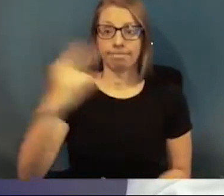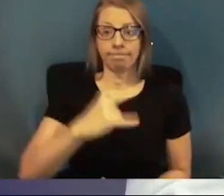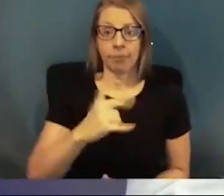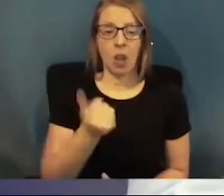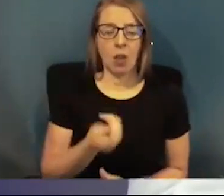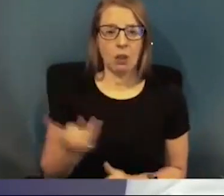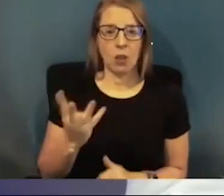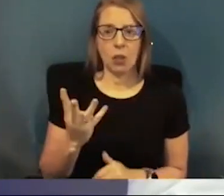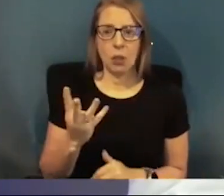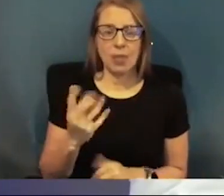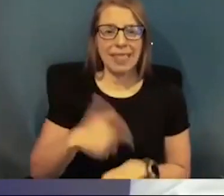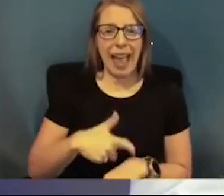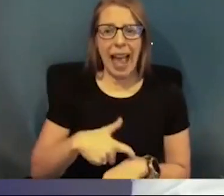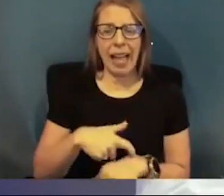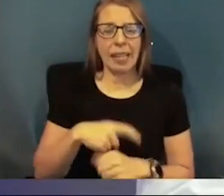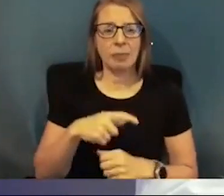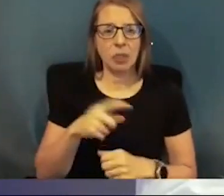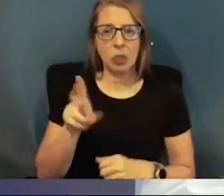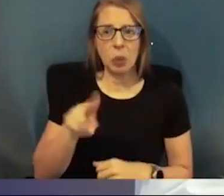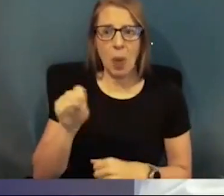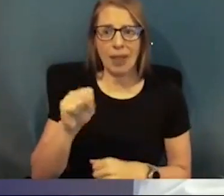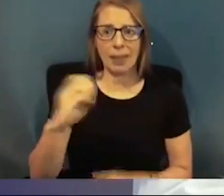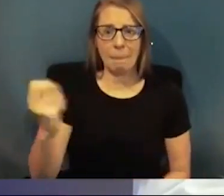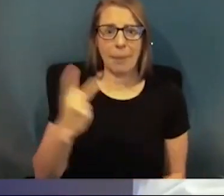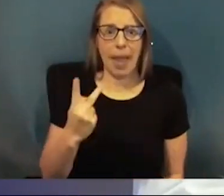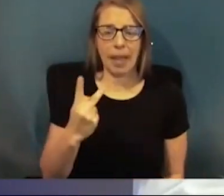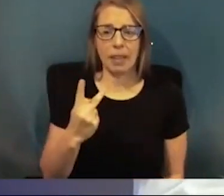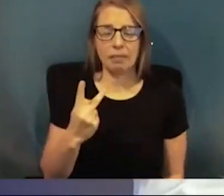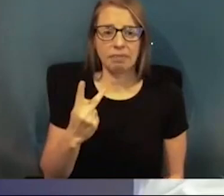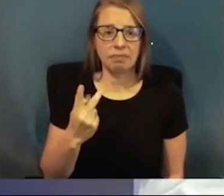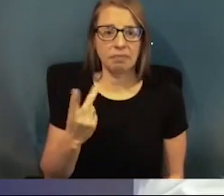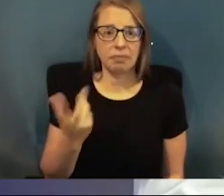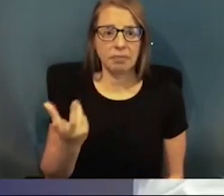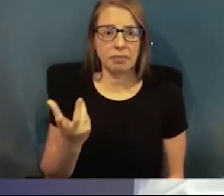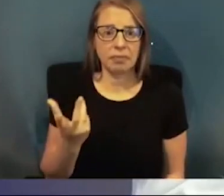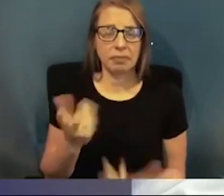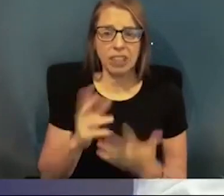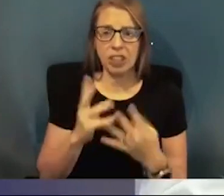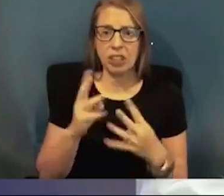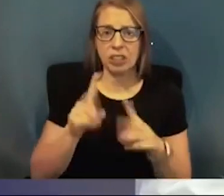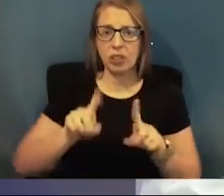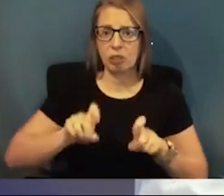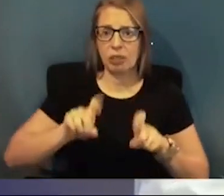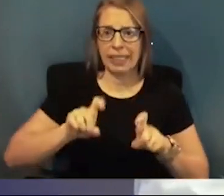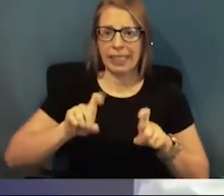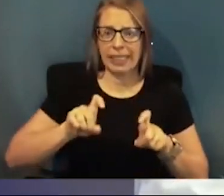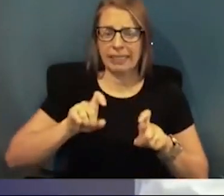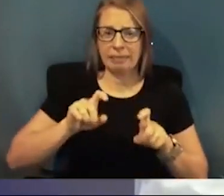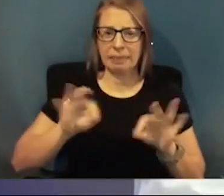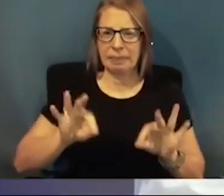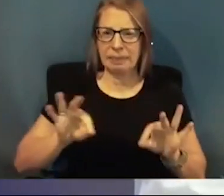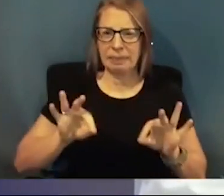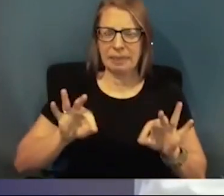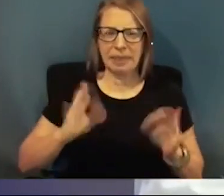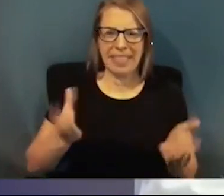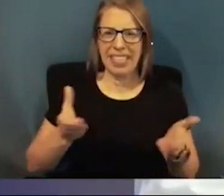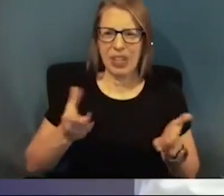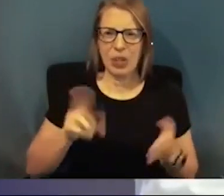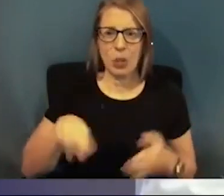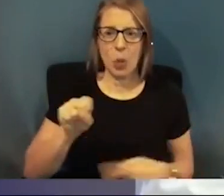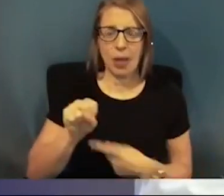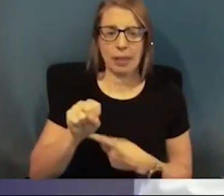those few months, there was very little screening done. And I was thinking, this could be really